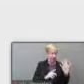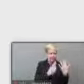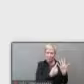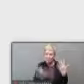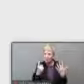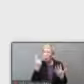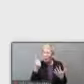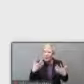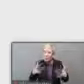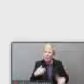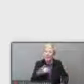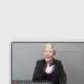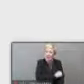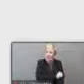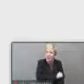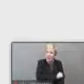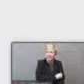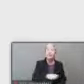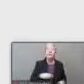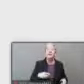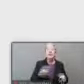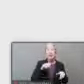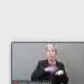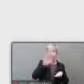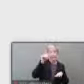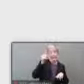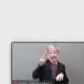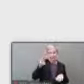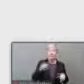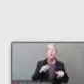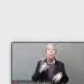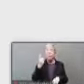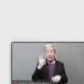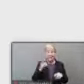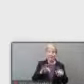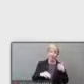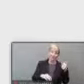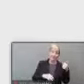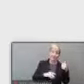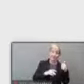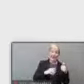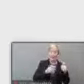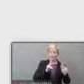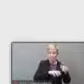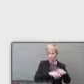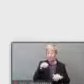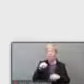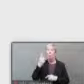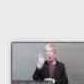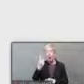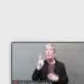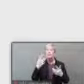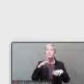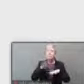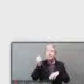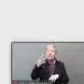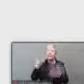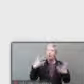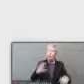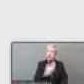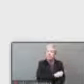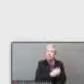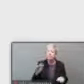now fully vaccinated more than 1 in 10 New Mexicans 16 years of age or older. So as we use our doses